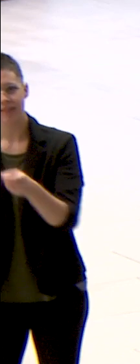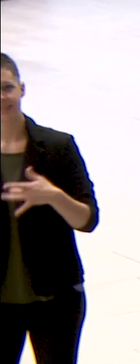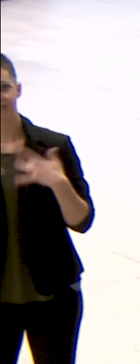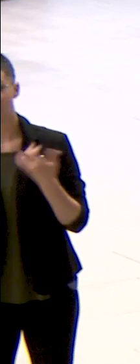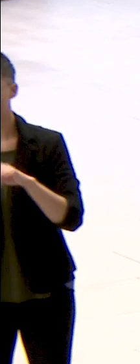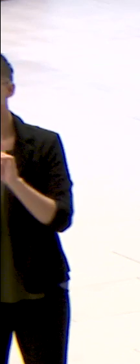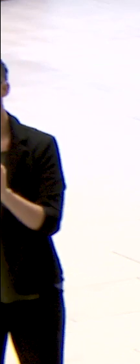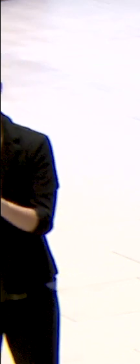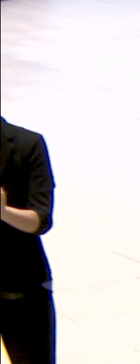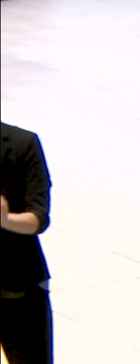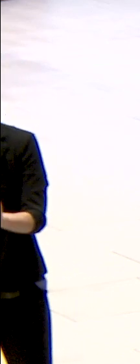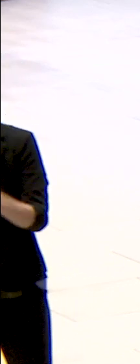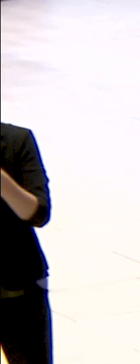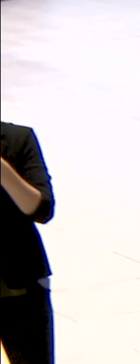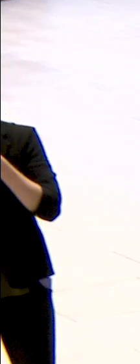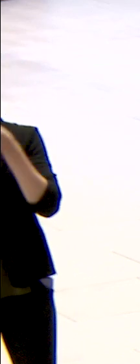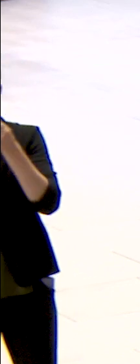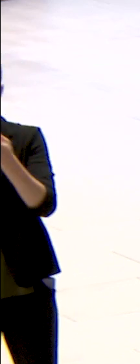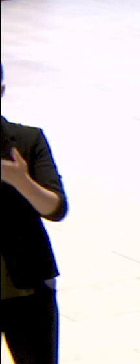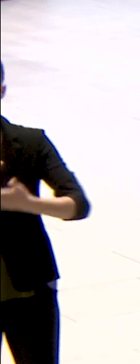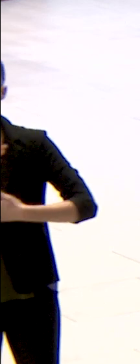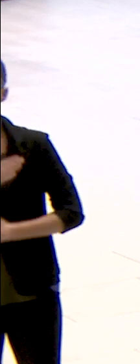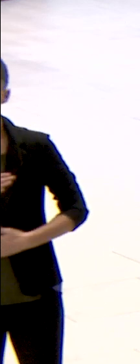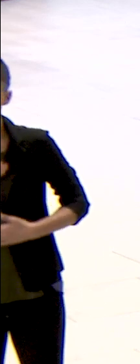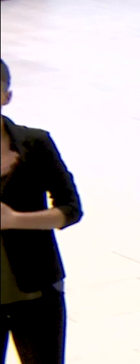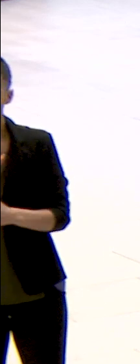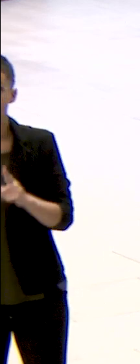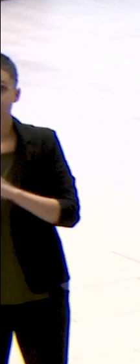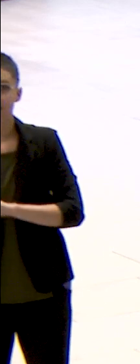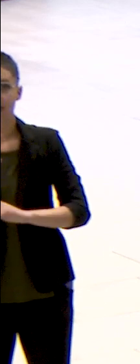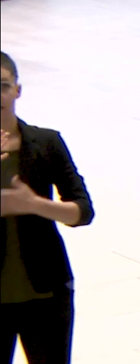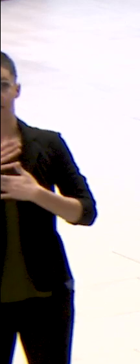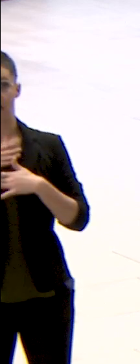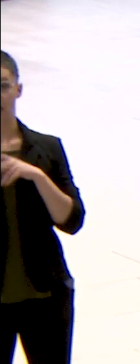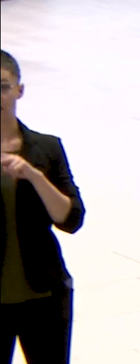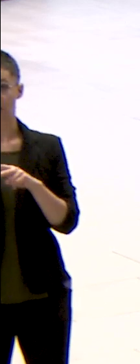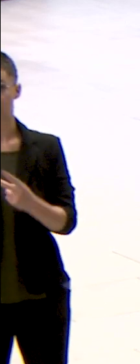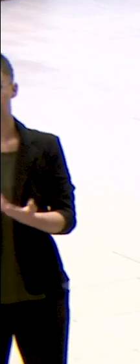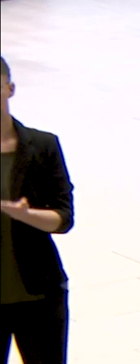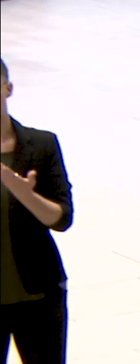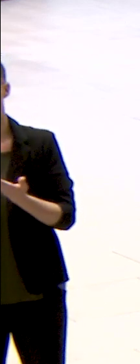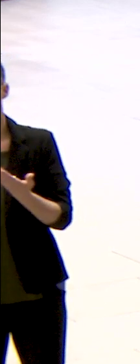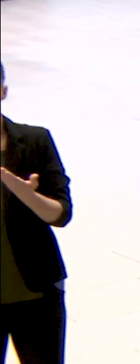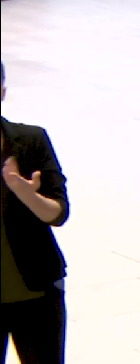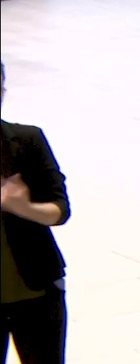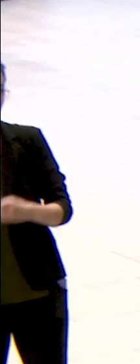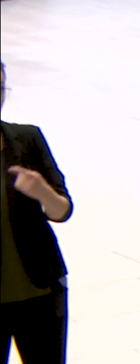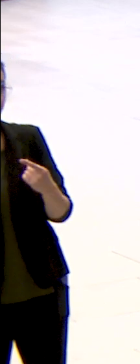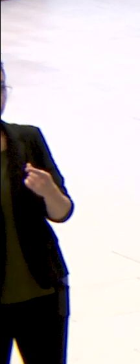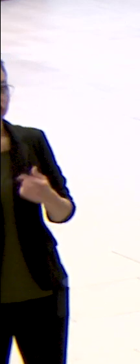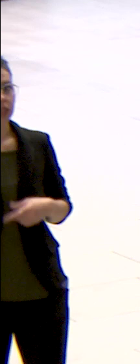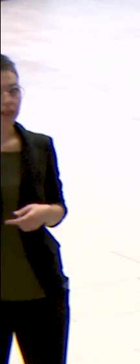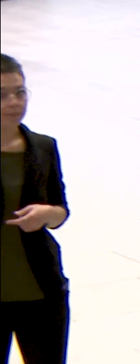point. You made me think about in the entertainment space, you know, I also, just my observation, and it may be a controversial, you know, opinion,